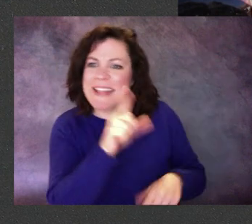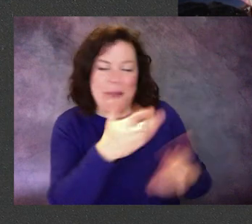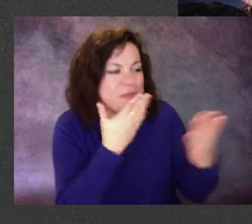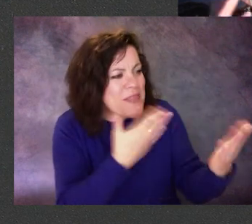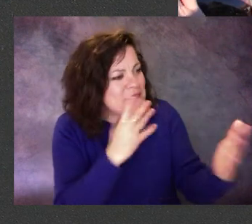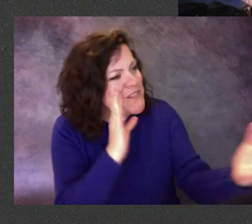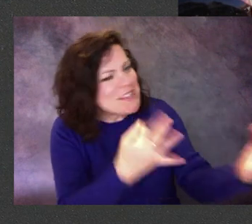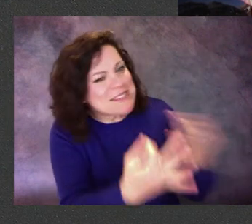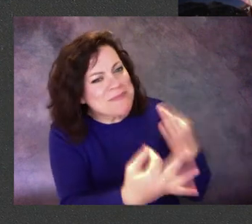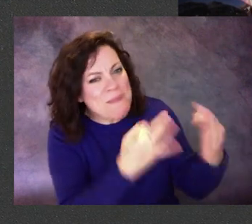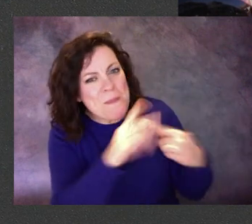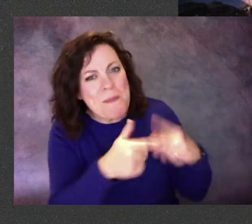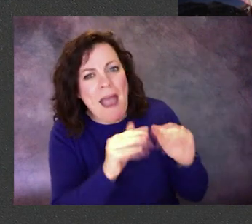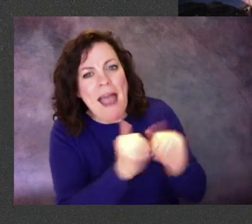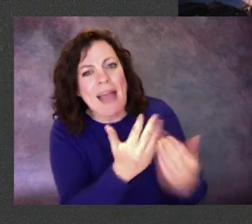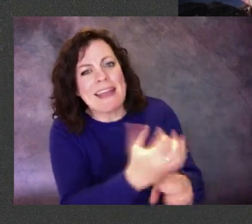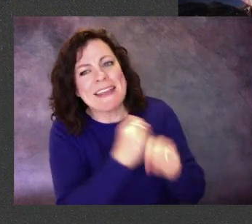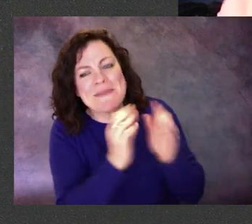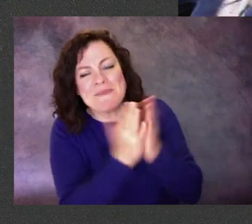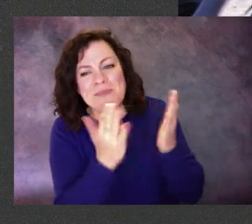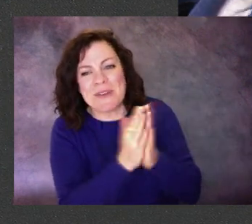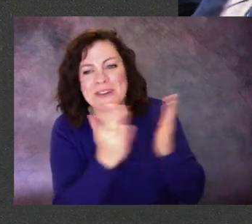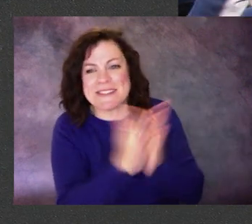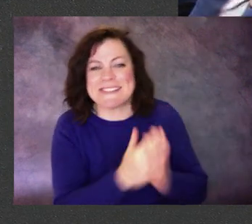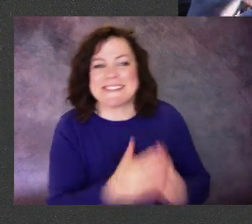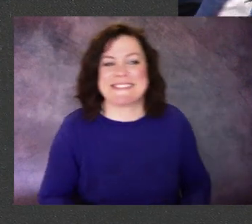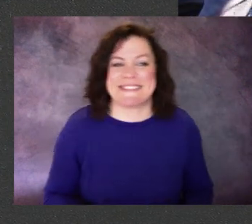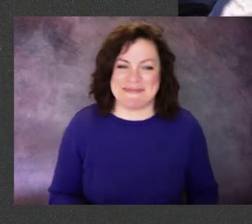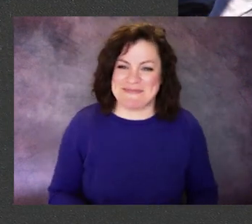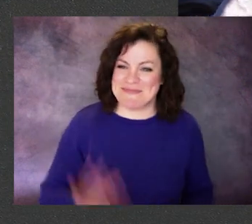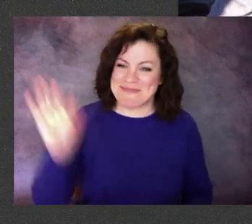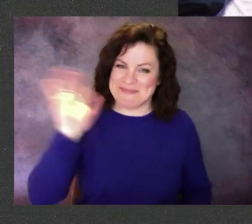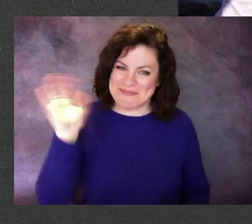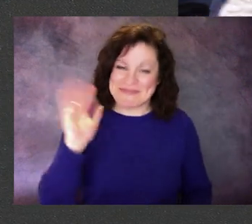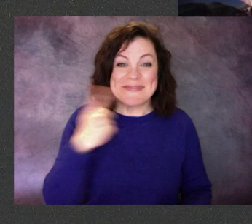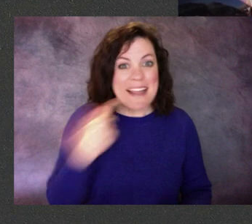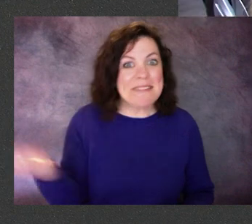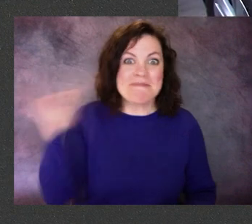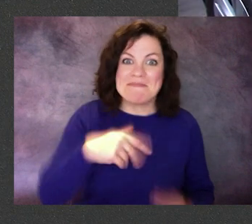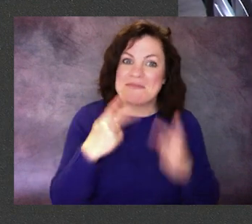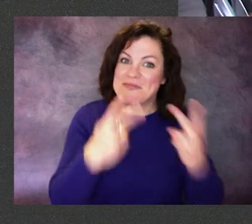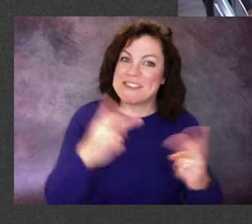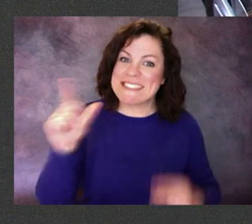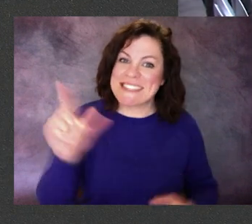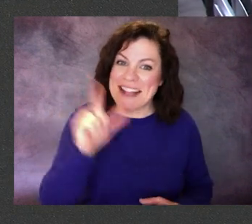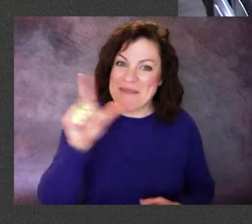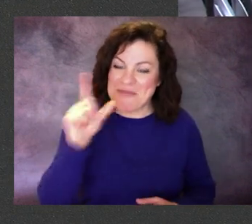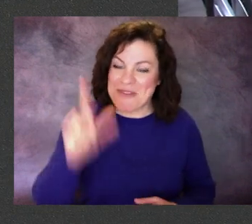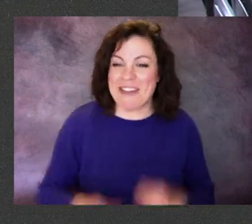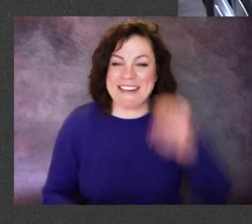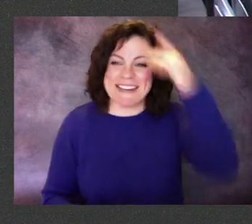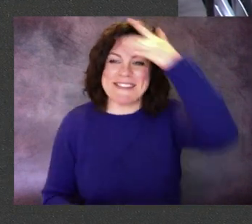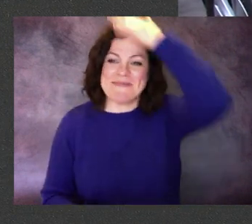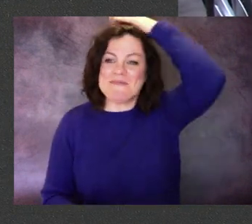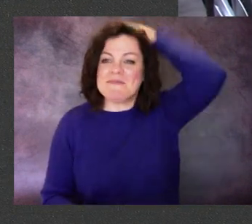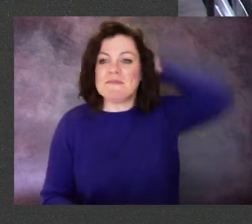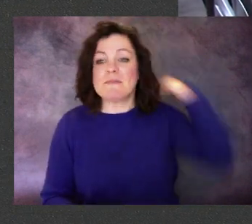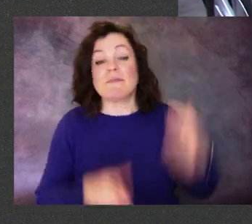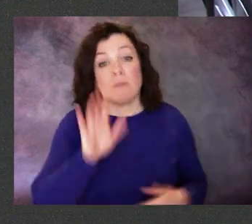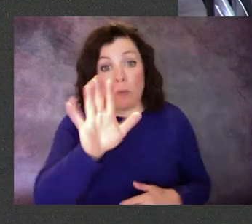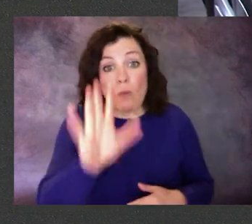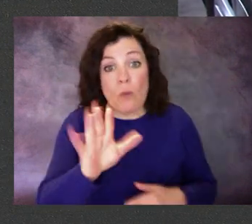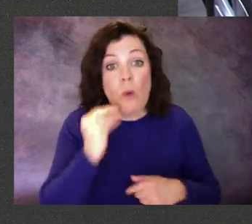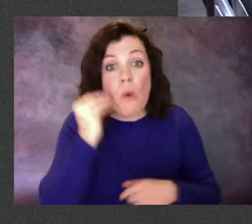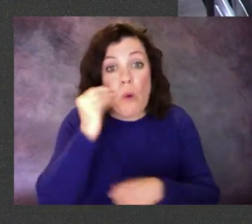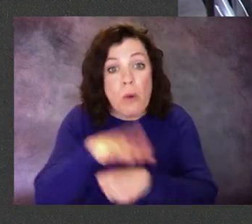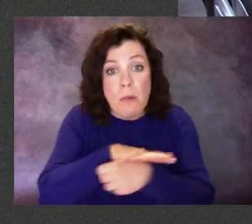Okay, thanks again. Thank you. And come and see her at the library. I would love to meet you. Yay! I truly hope that you get to visit your local